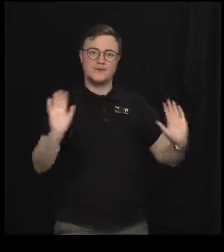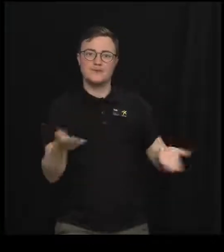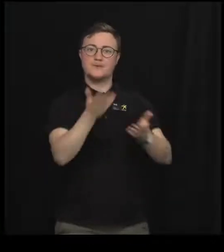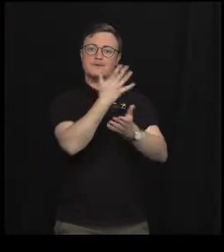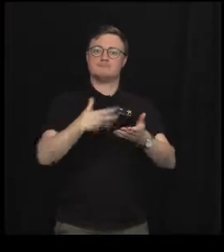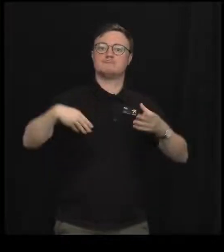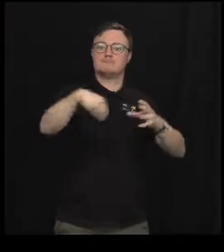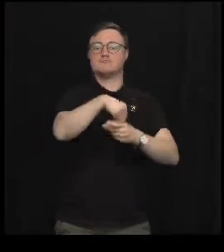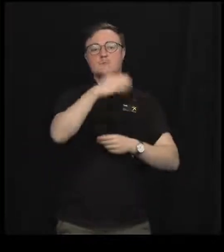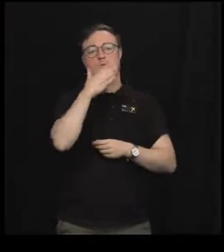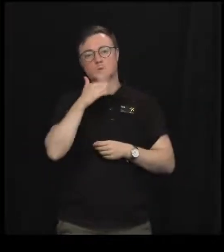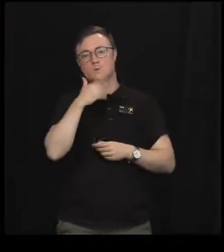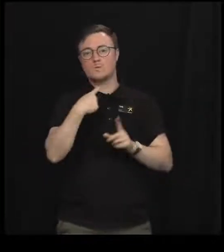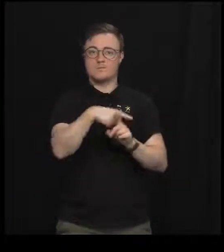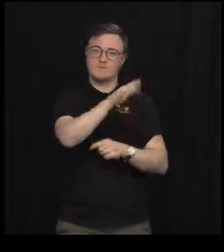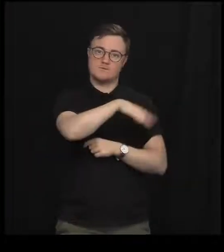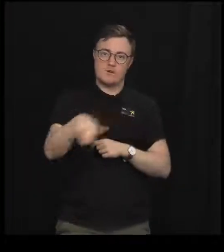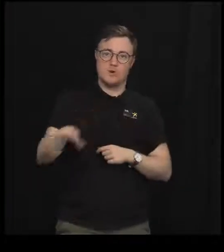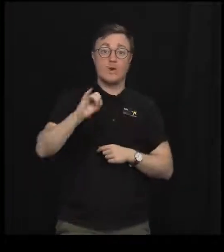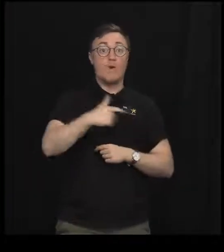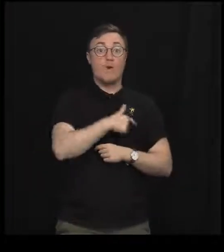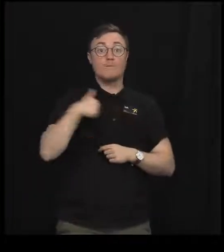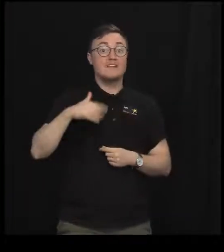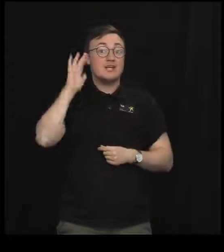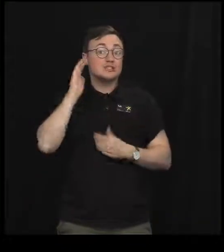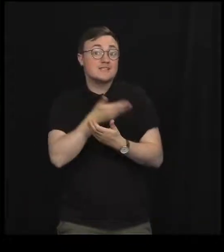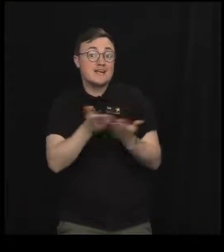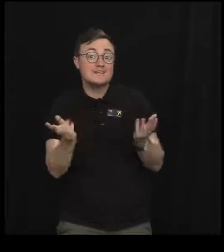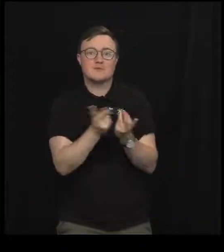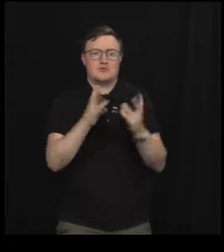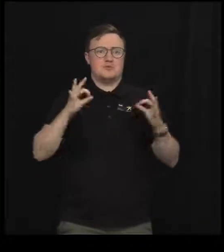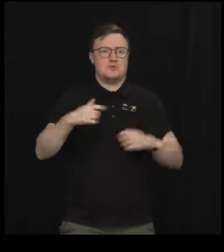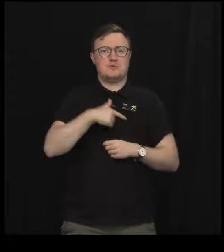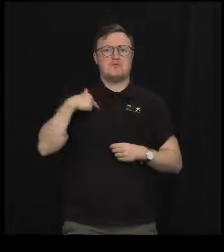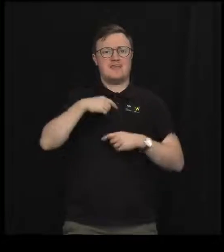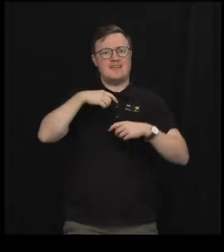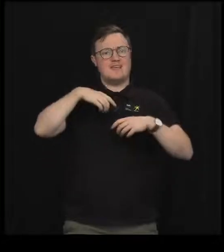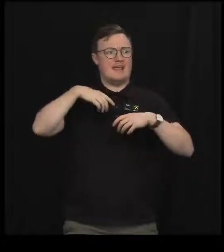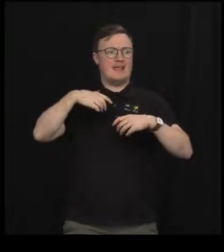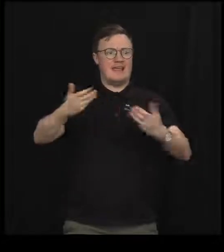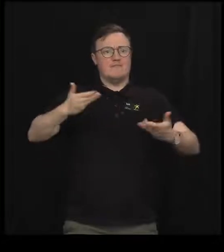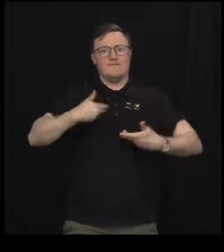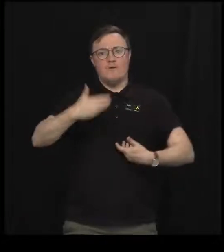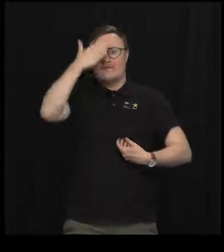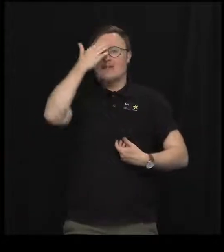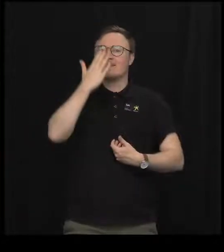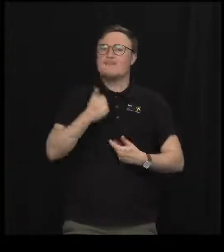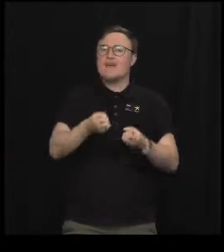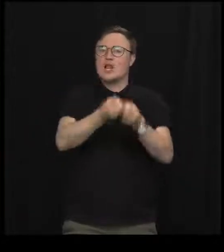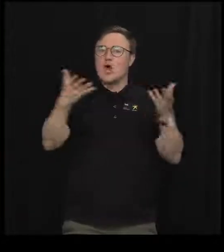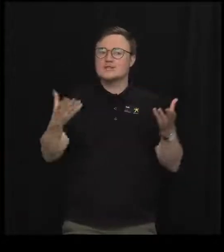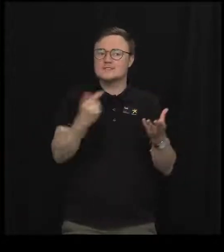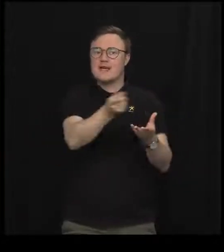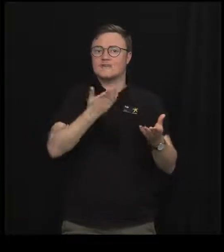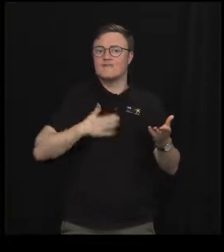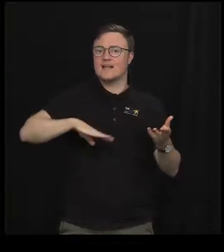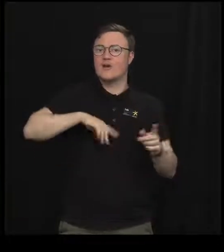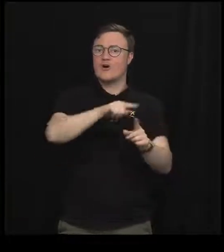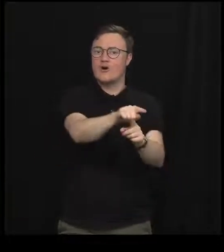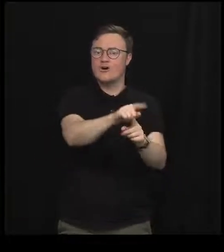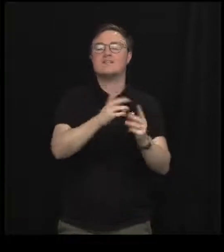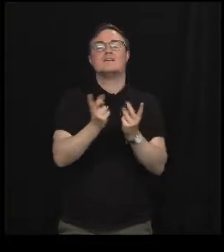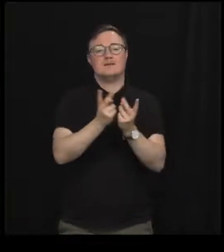them, if we don't listen, we don't know what solutions to bring. So I'd like to see the role of Sweden being at the